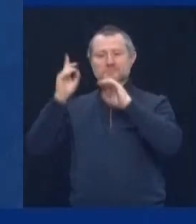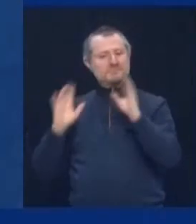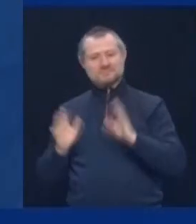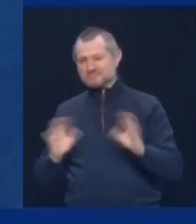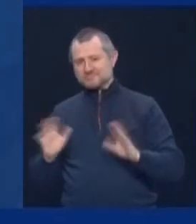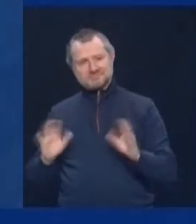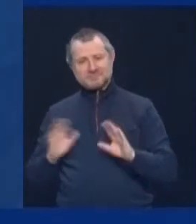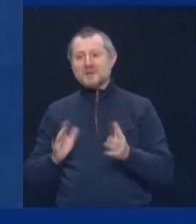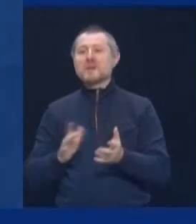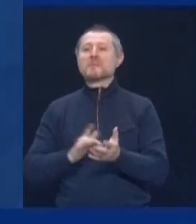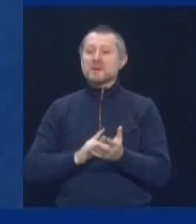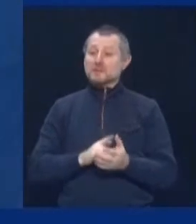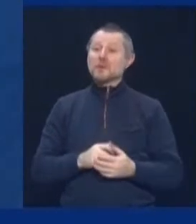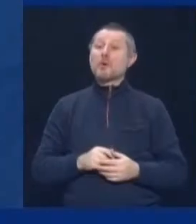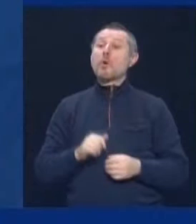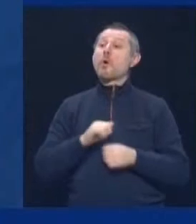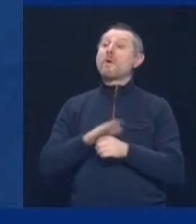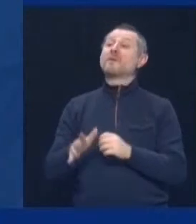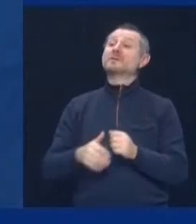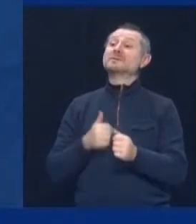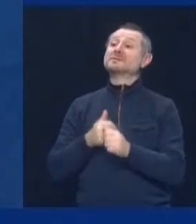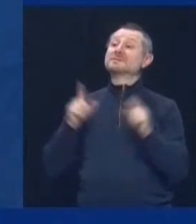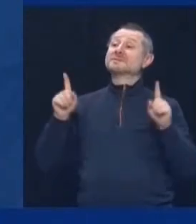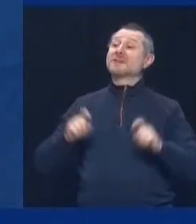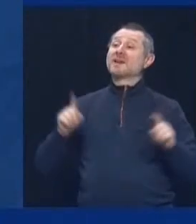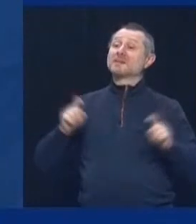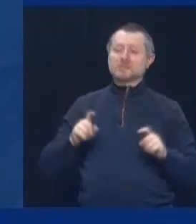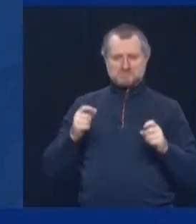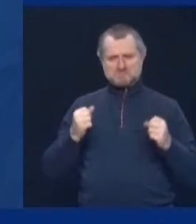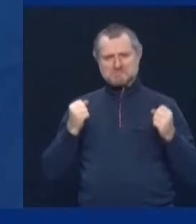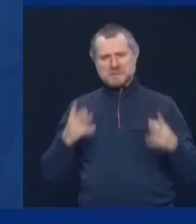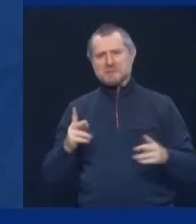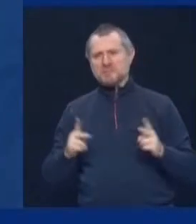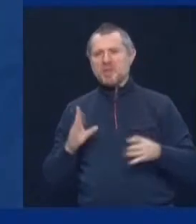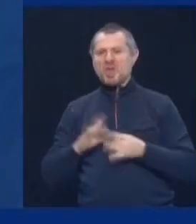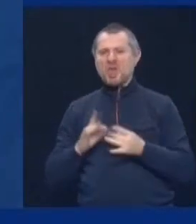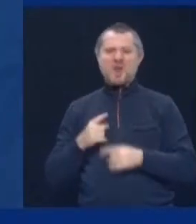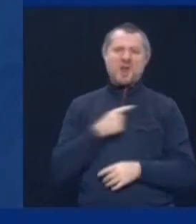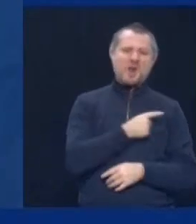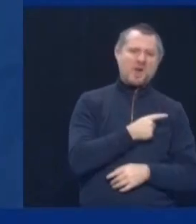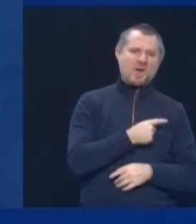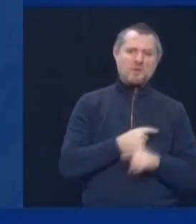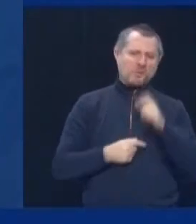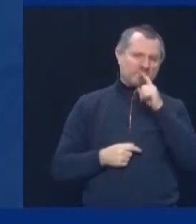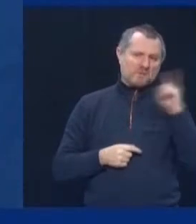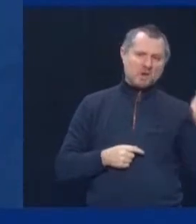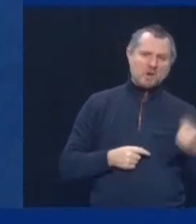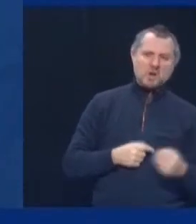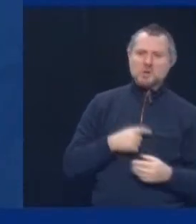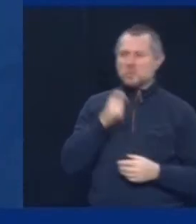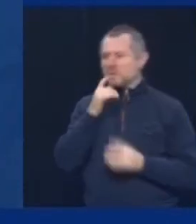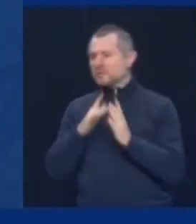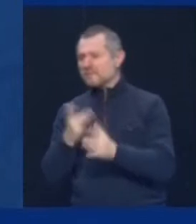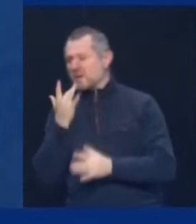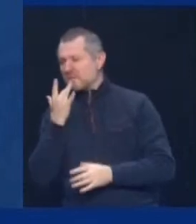If you remember with the COVID testing, there was a lot of back and forth, well, who got it first, and was there favoritism, et cetera.